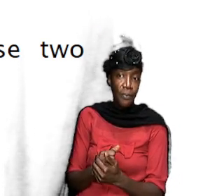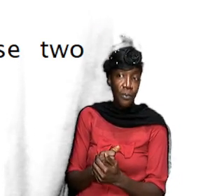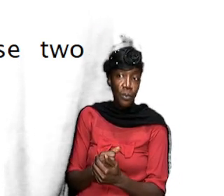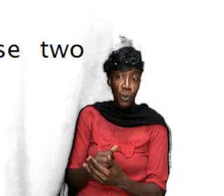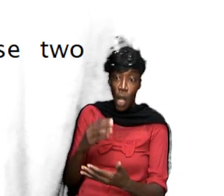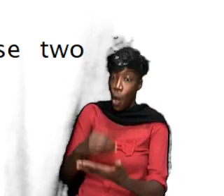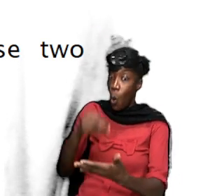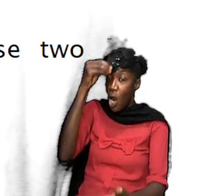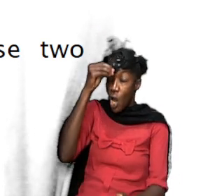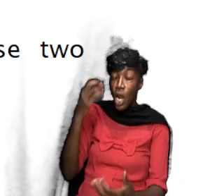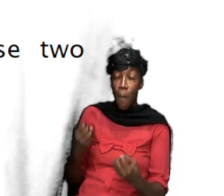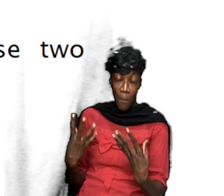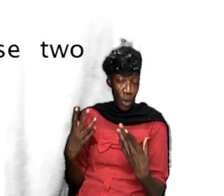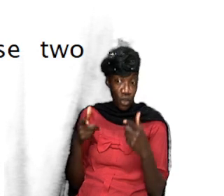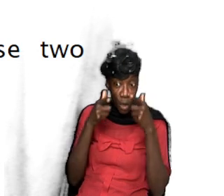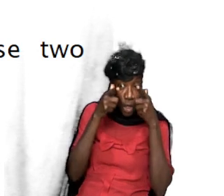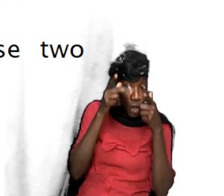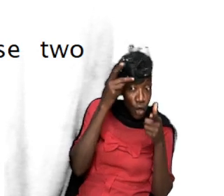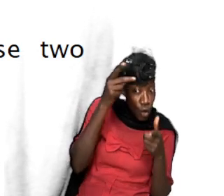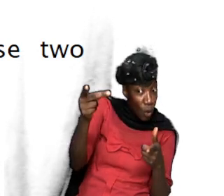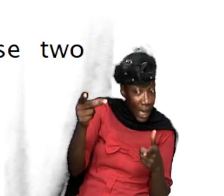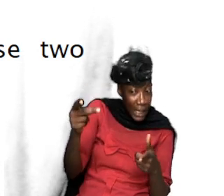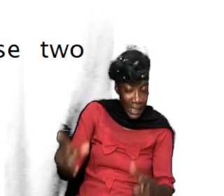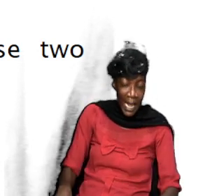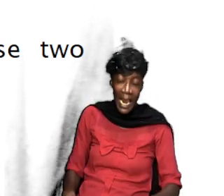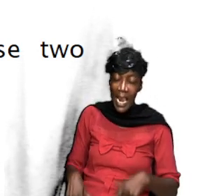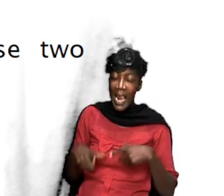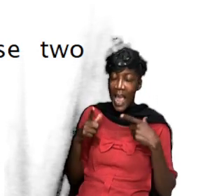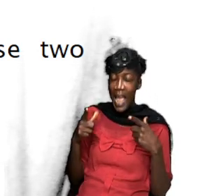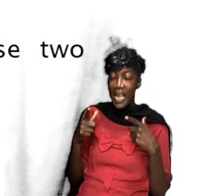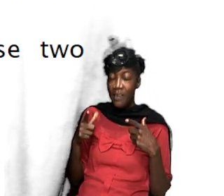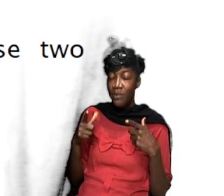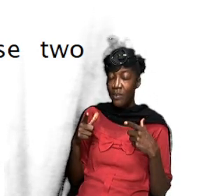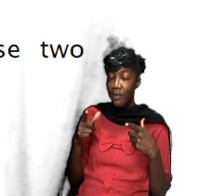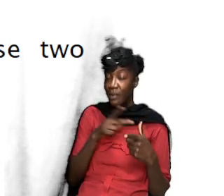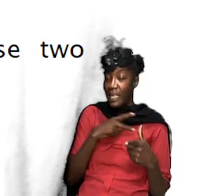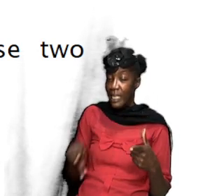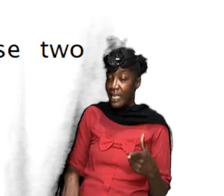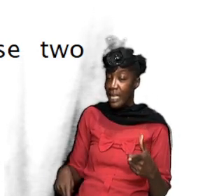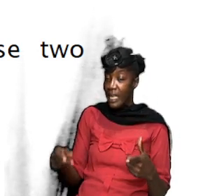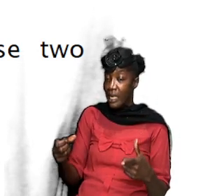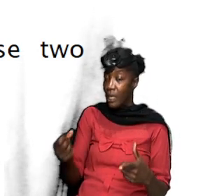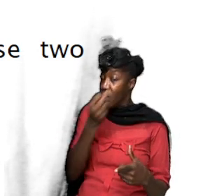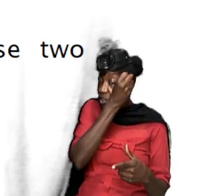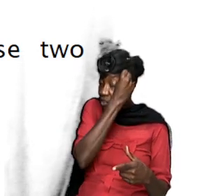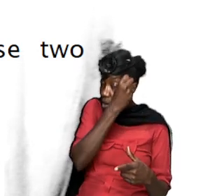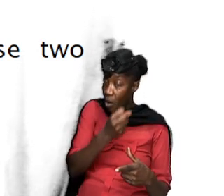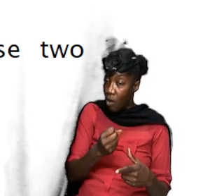lot by looking at their lives, right? King Saul and King David.